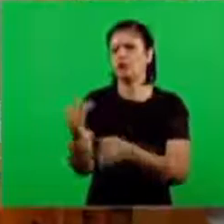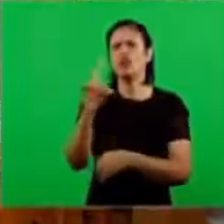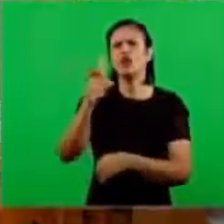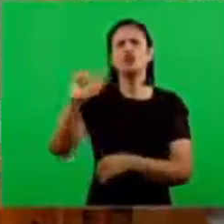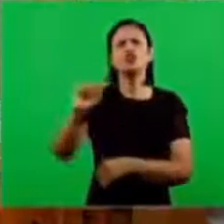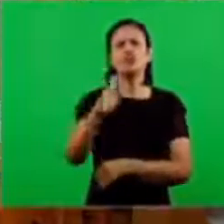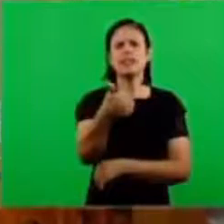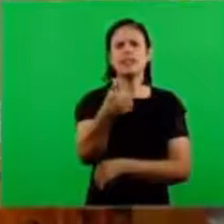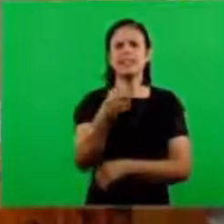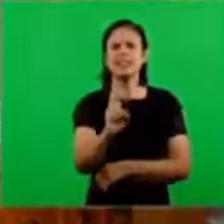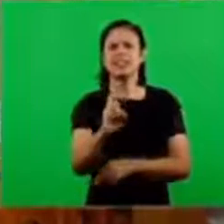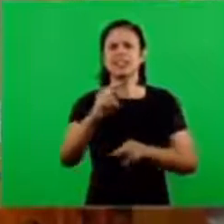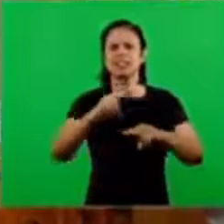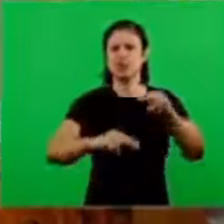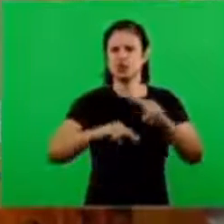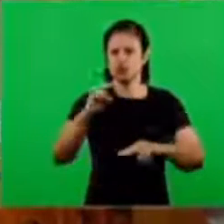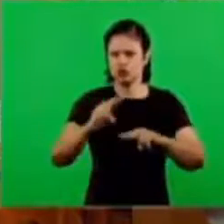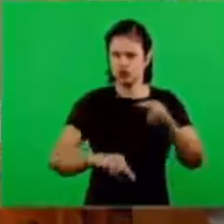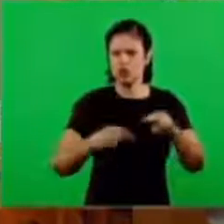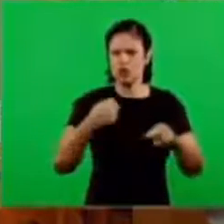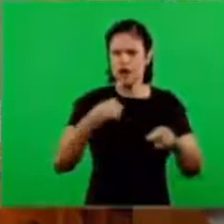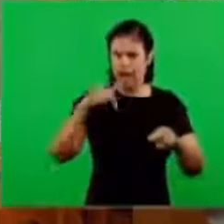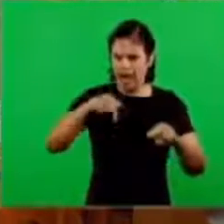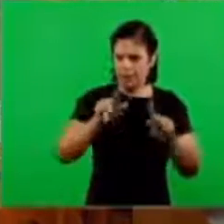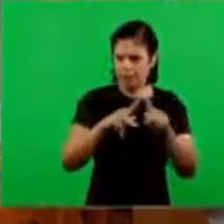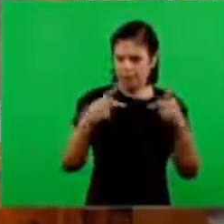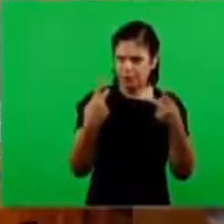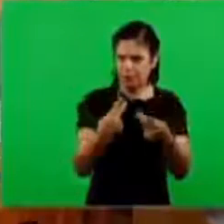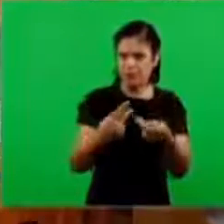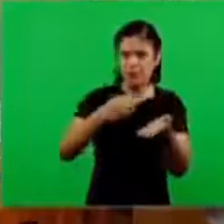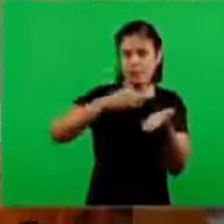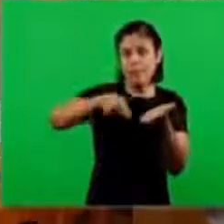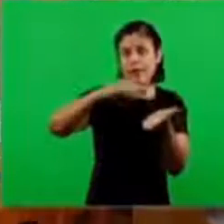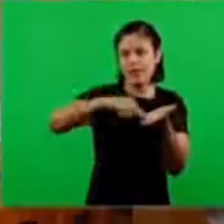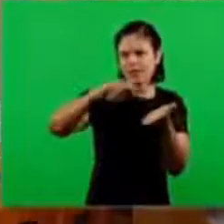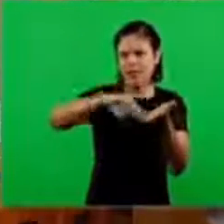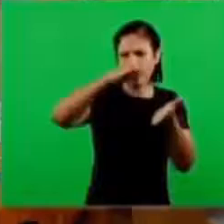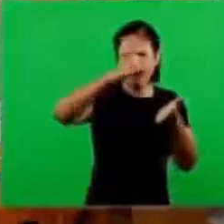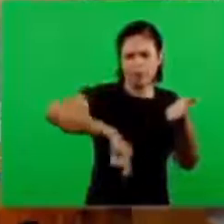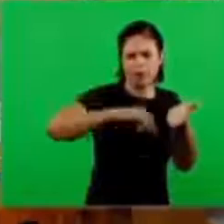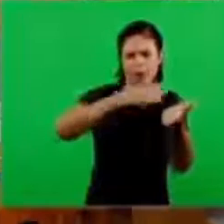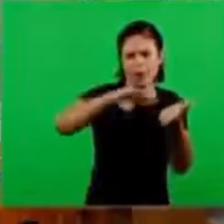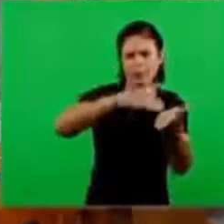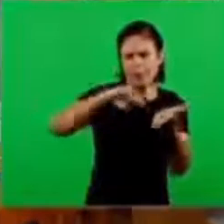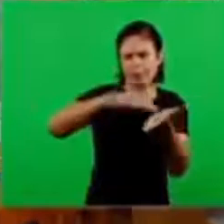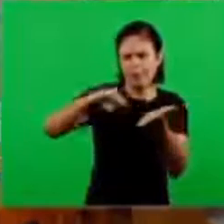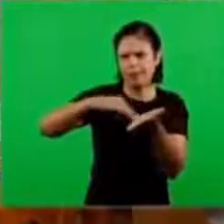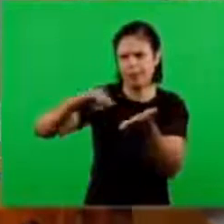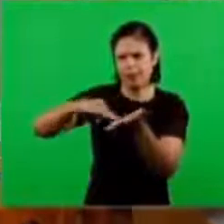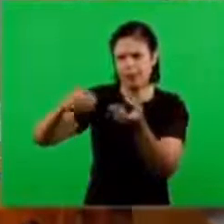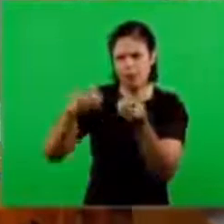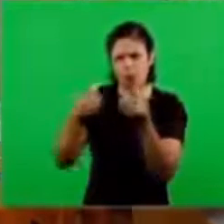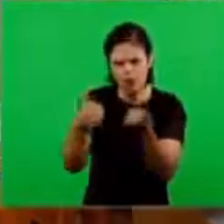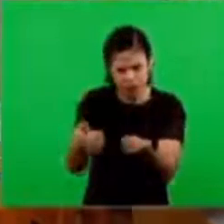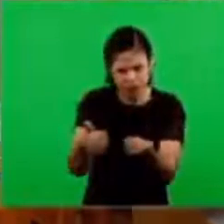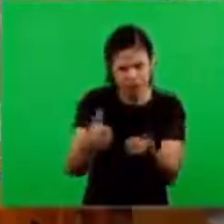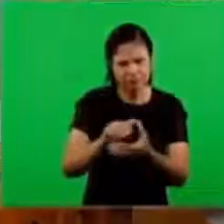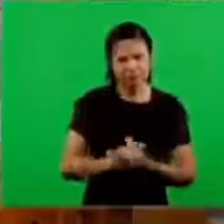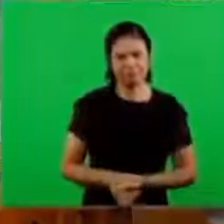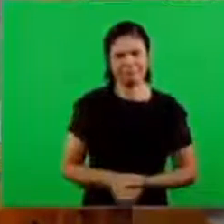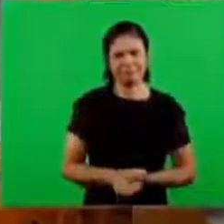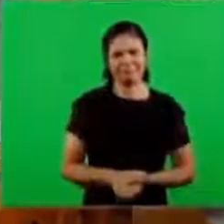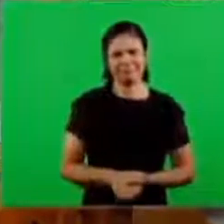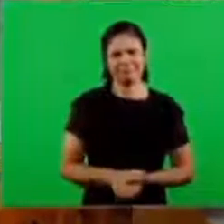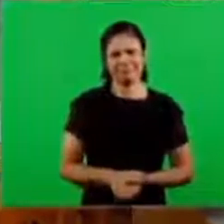the youth. On the 15th, July 15th, we're going to have a memo in the next few days, I'm sure,